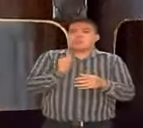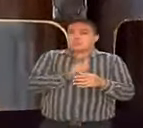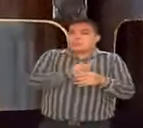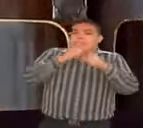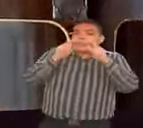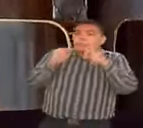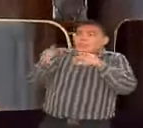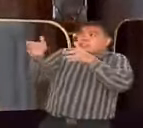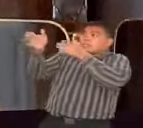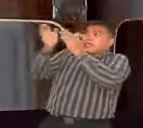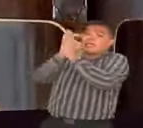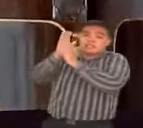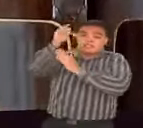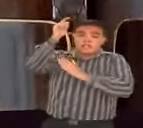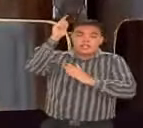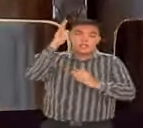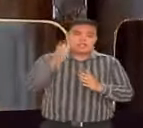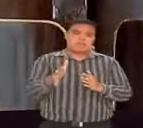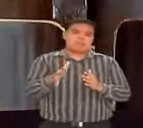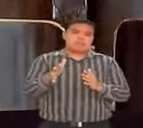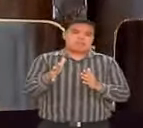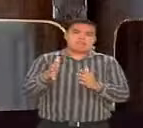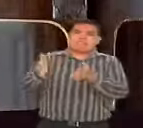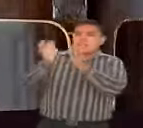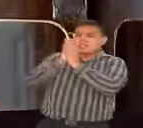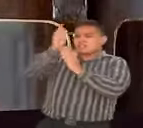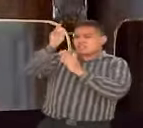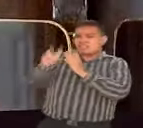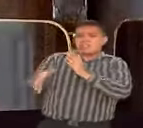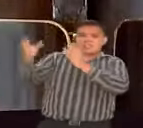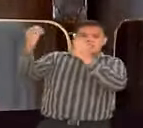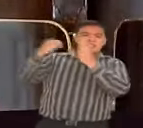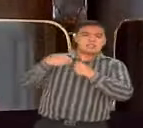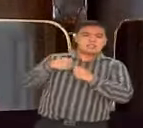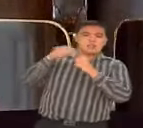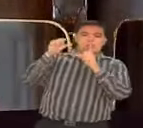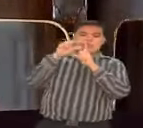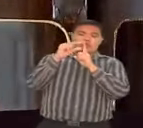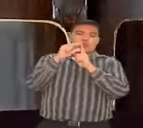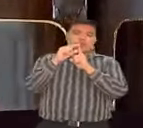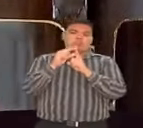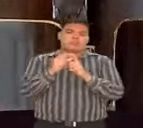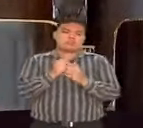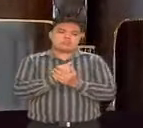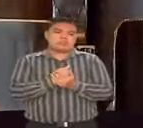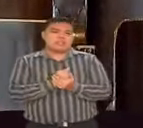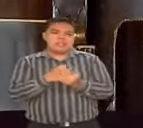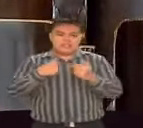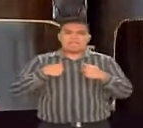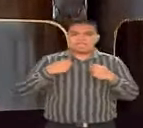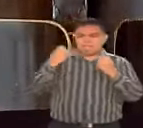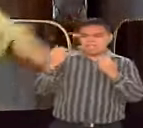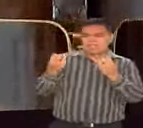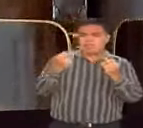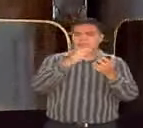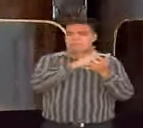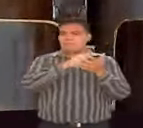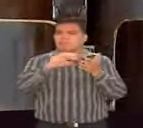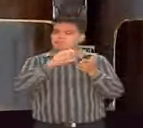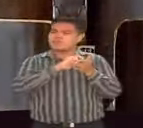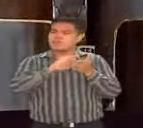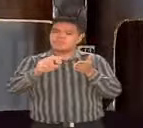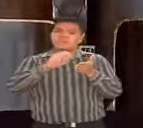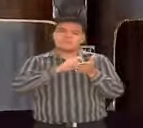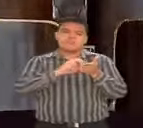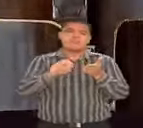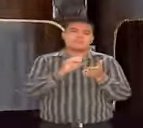Ask of God. Lord, give me a word. That's why we have, unsa may atong gihimo. We have memory verses. Nganong nag-memory